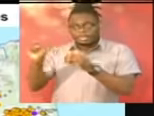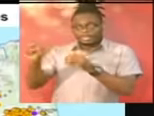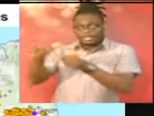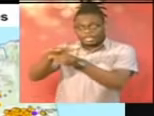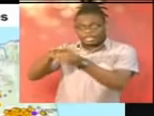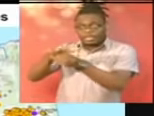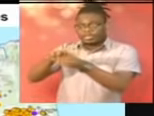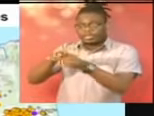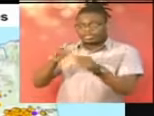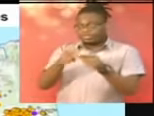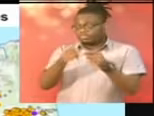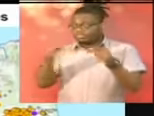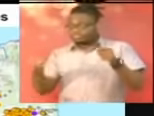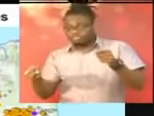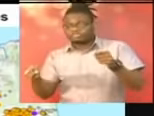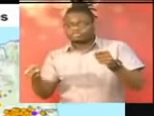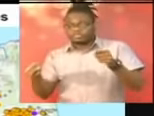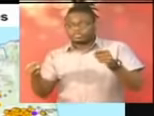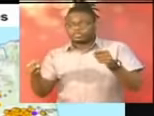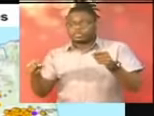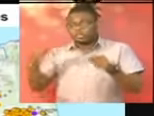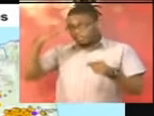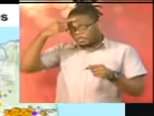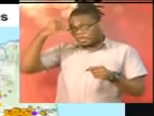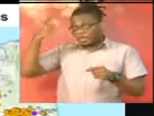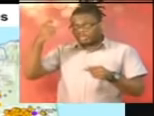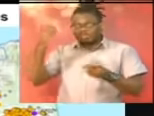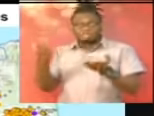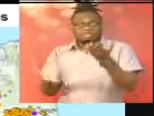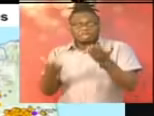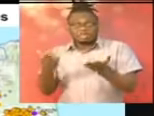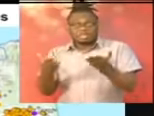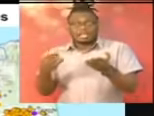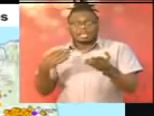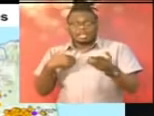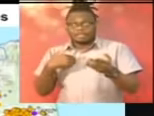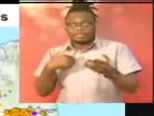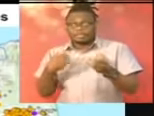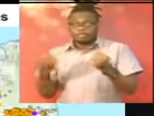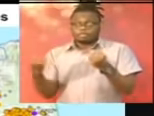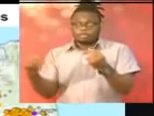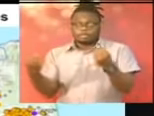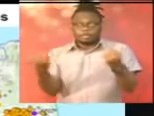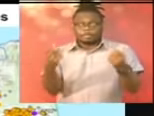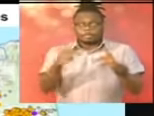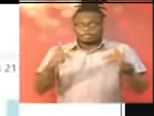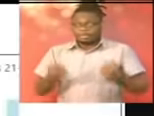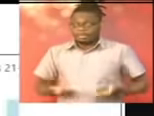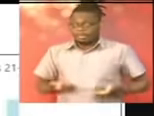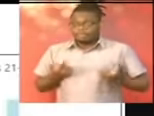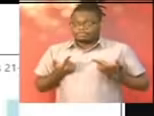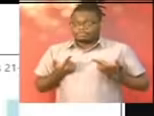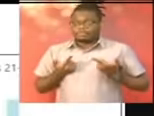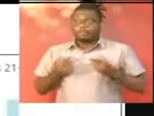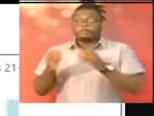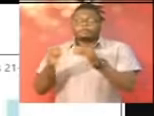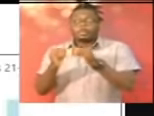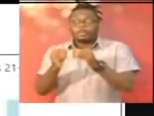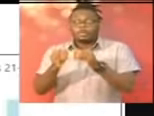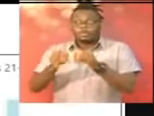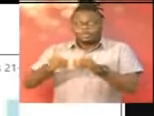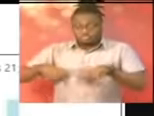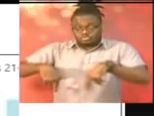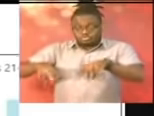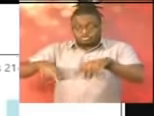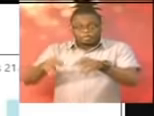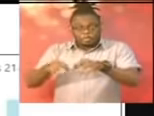along major road networks where population settlement is taking place. As we switch and move to our next slide, we take a look